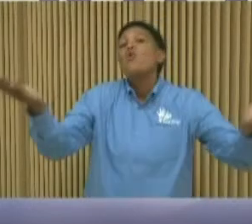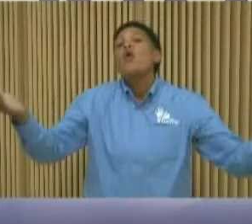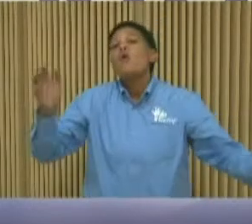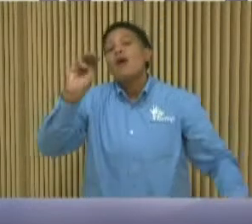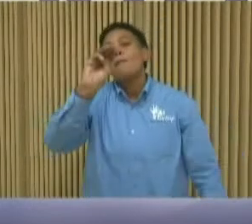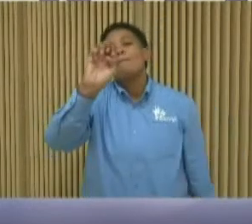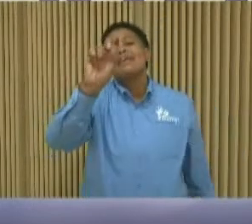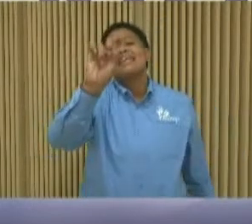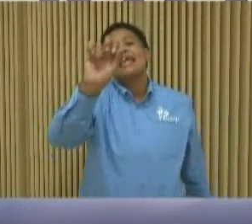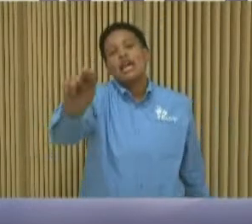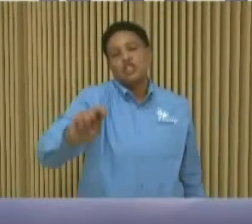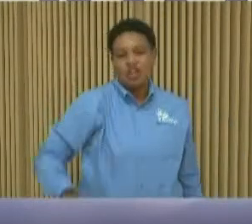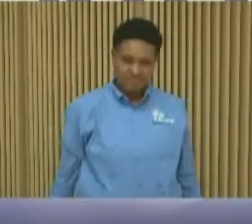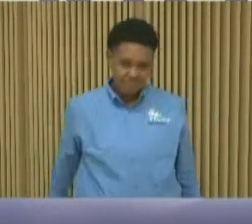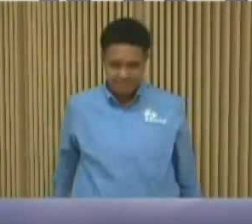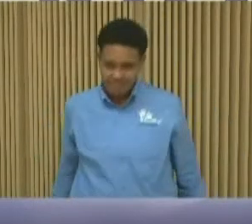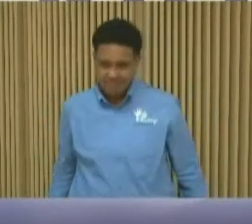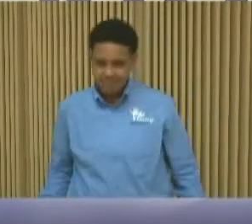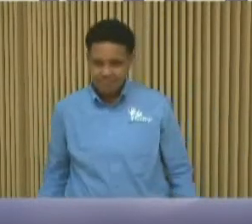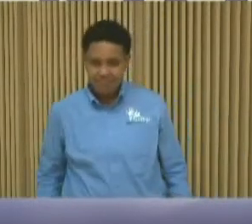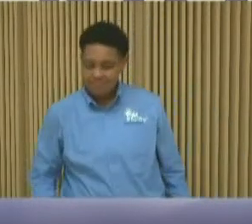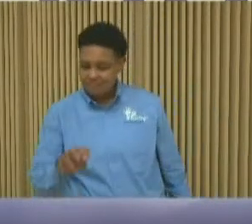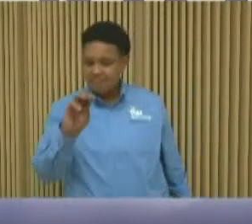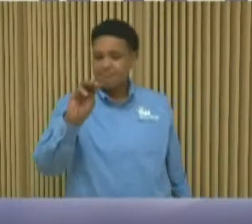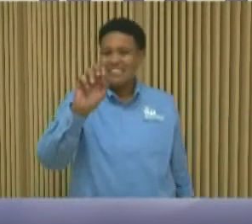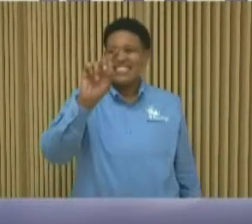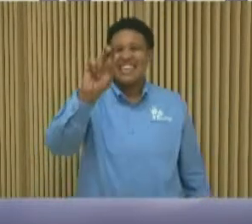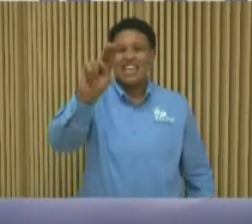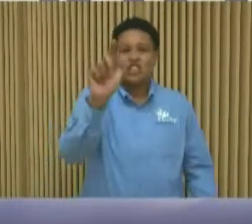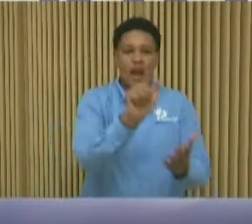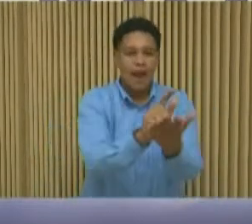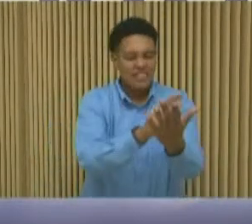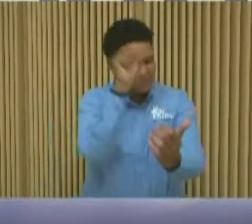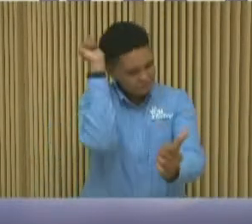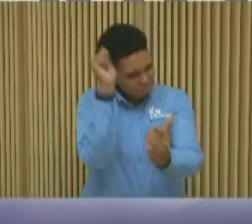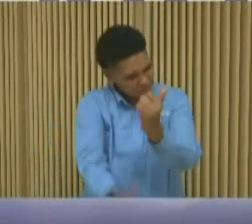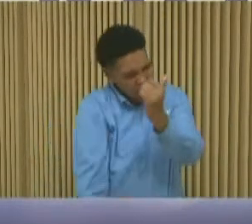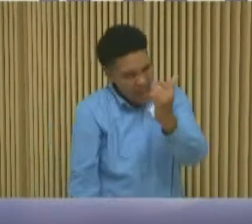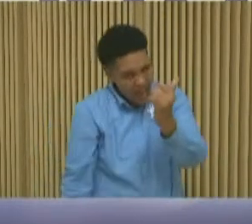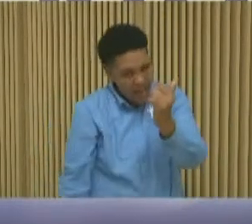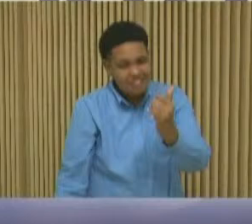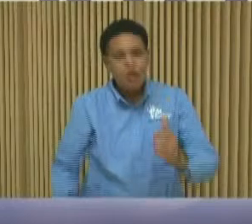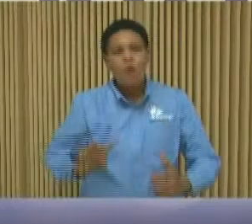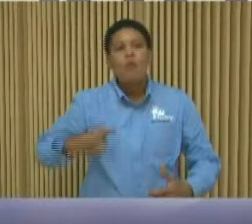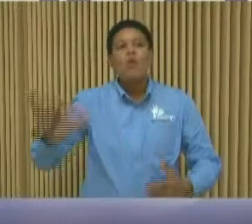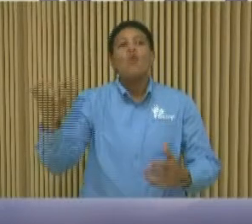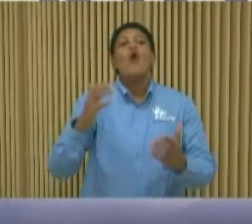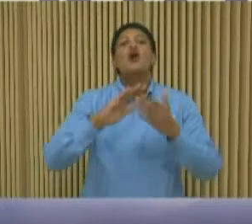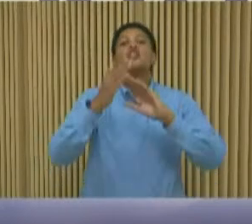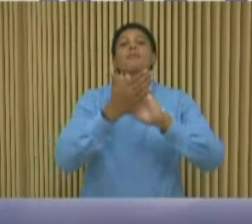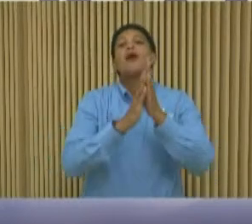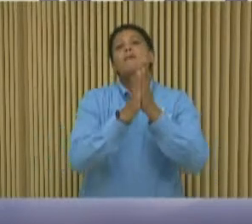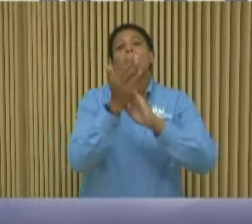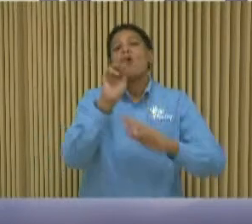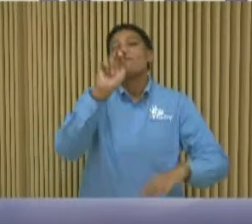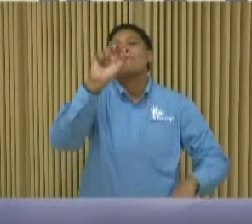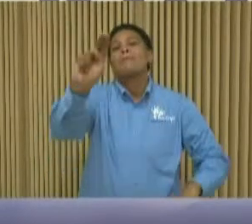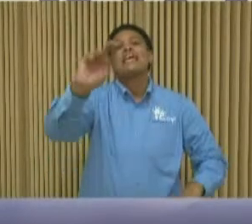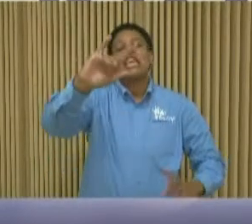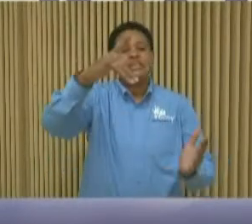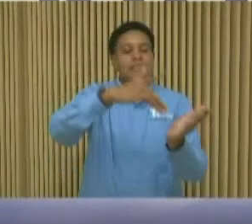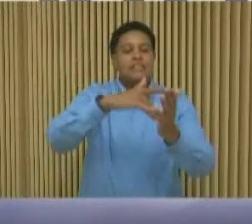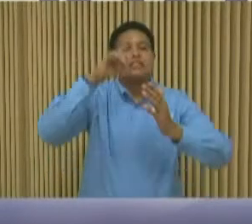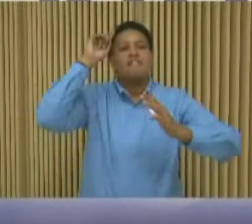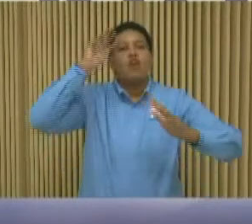mediation. We want to pass a Mediation Act. We want Jamaica to be the mediation center for the Western